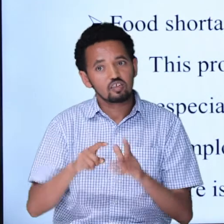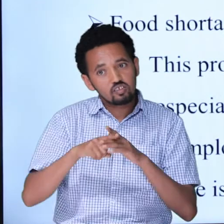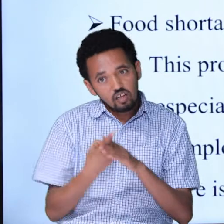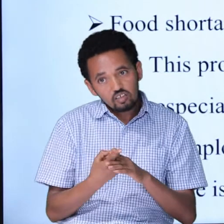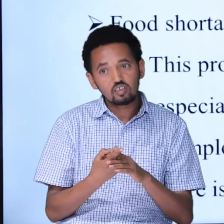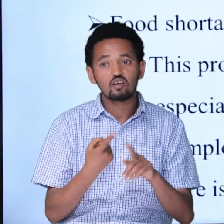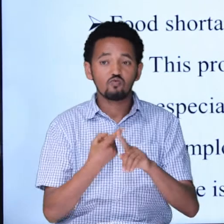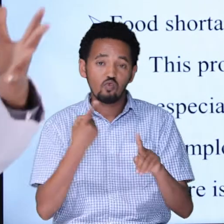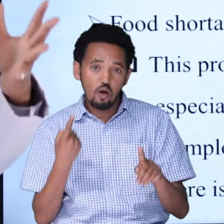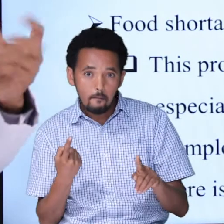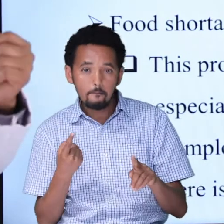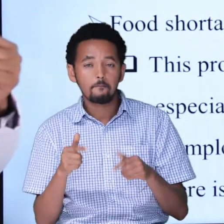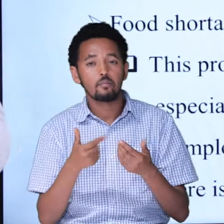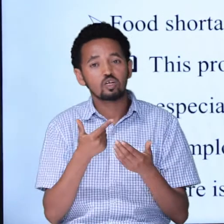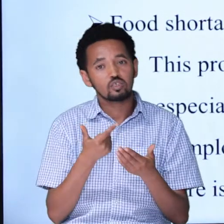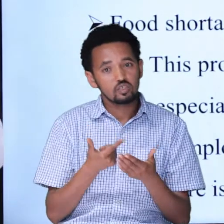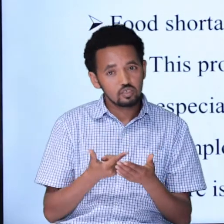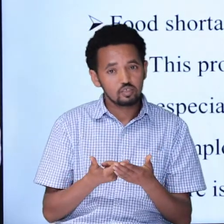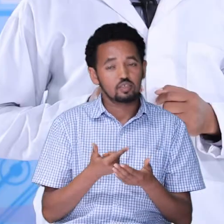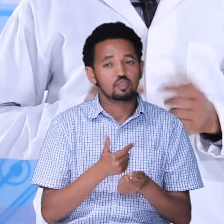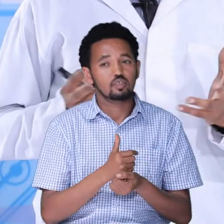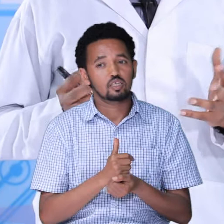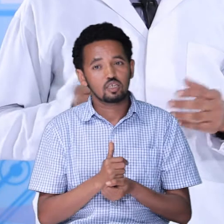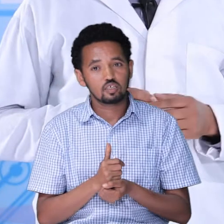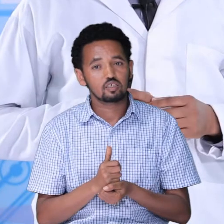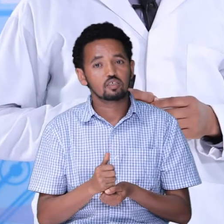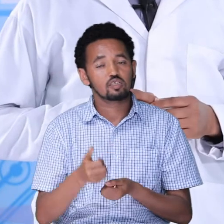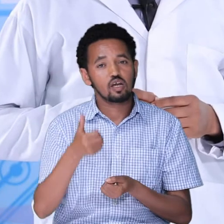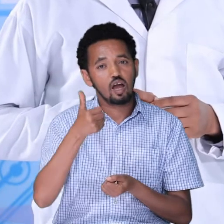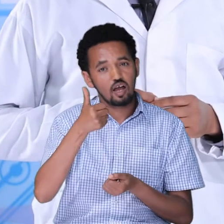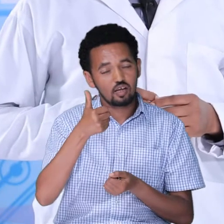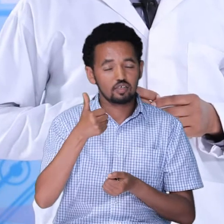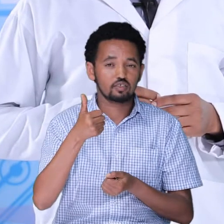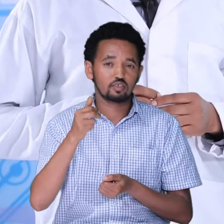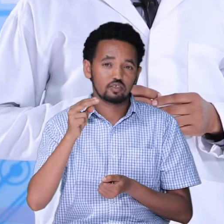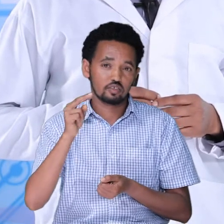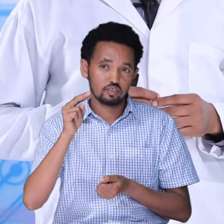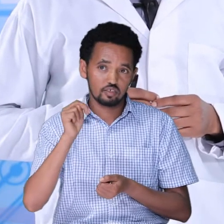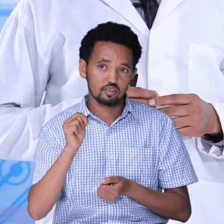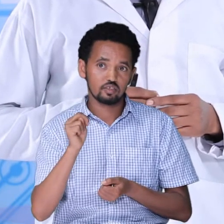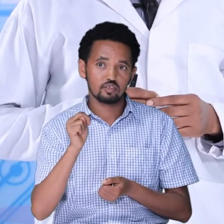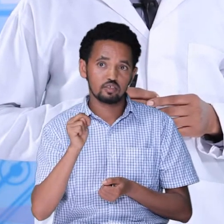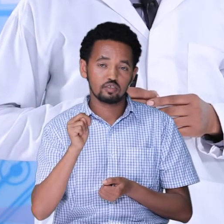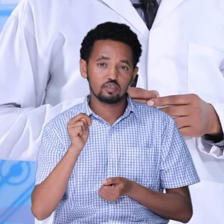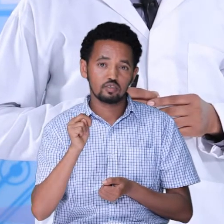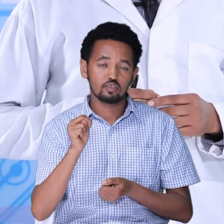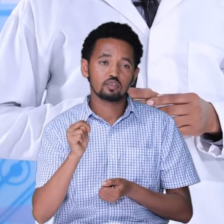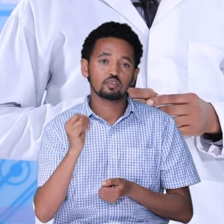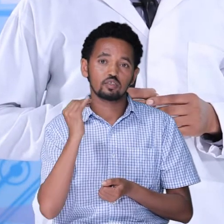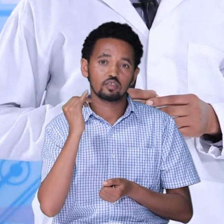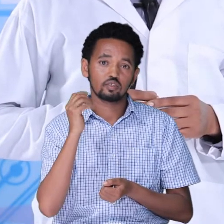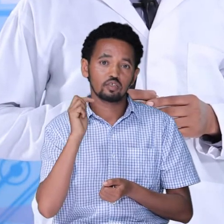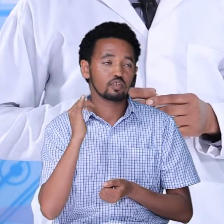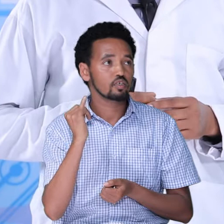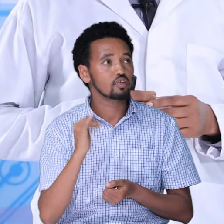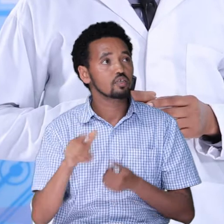from the Aksumite civilization until nowadays, Ethiopian farmers use the